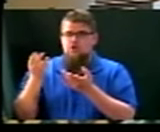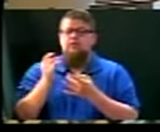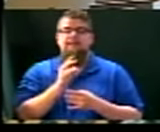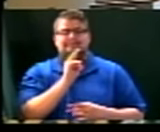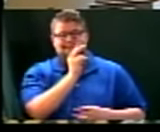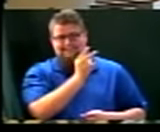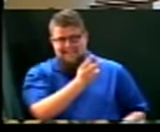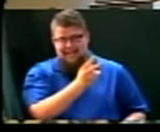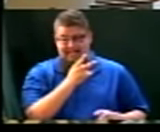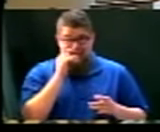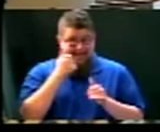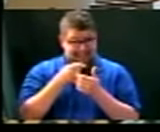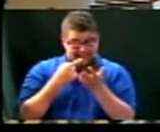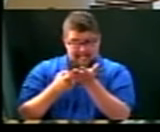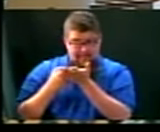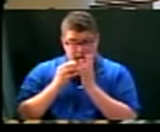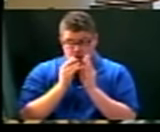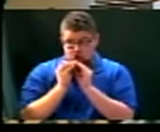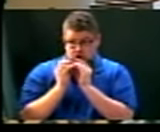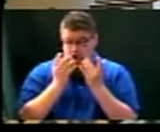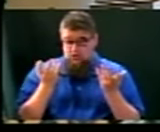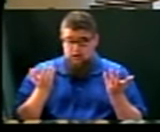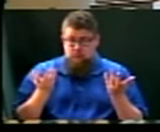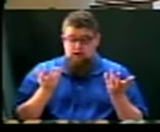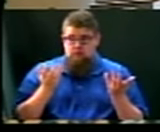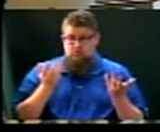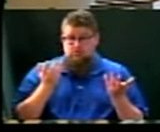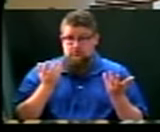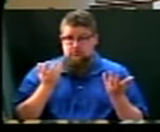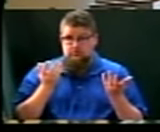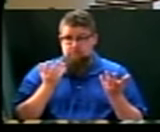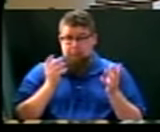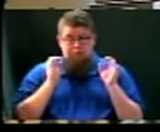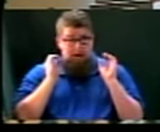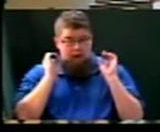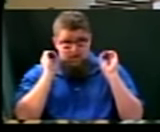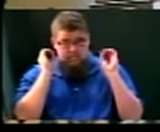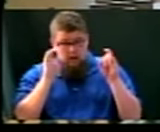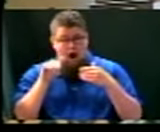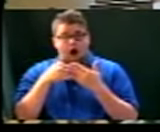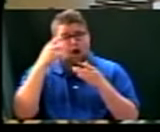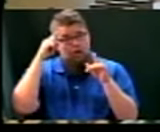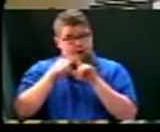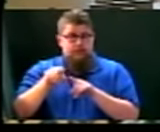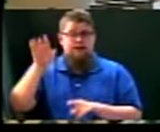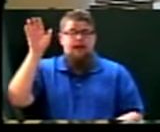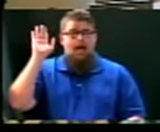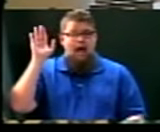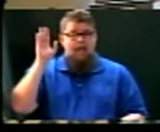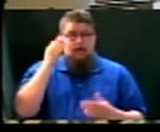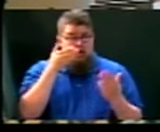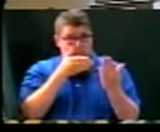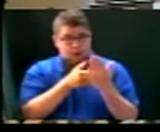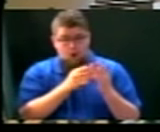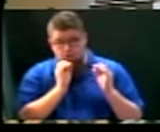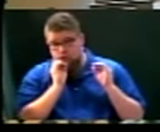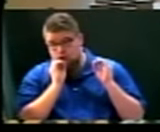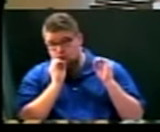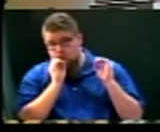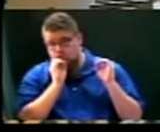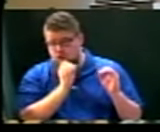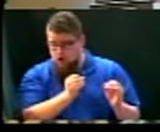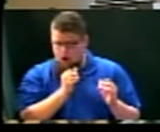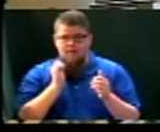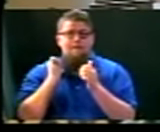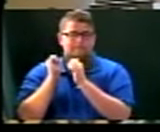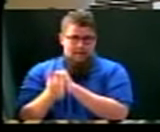Norman. Is there any discussion on this item? Seeing none, all in favor say aye. Aye. All opposed,